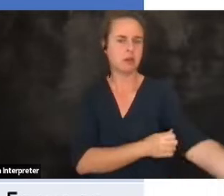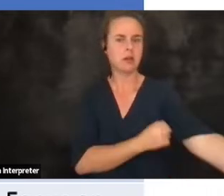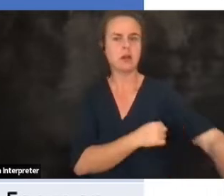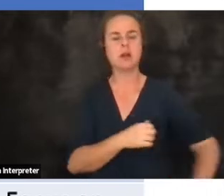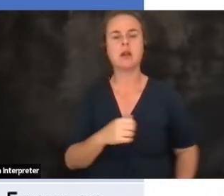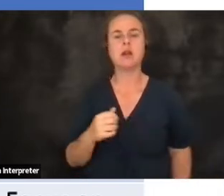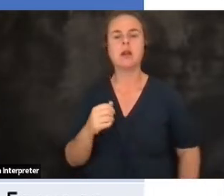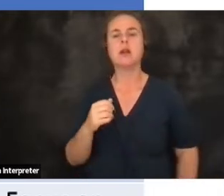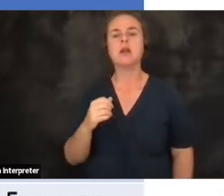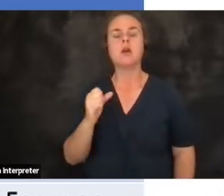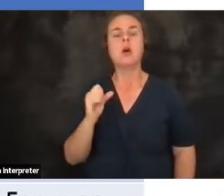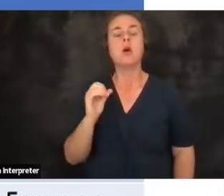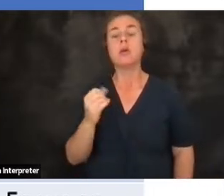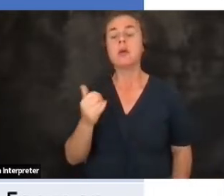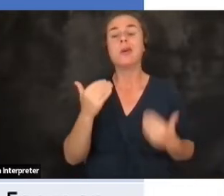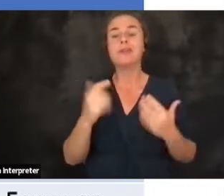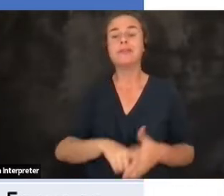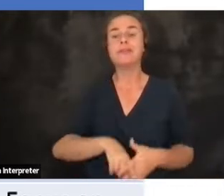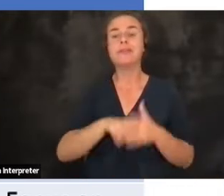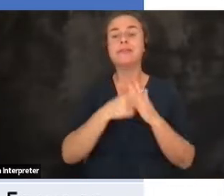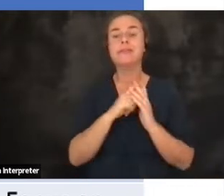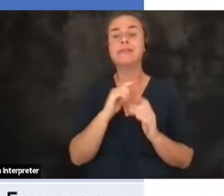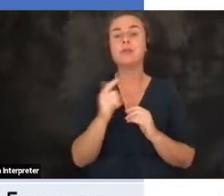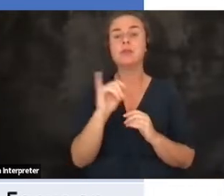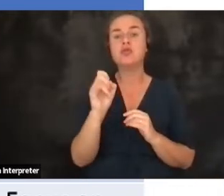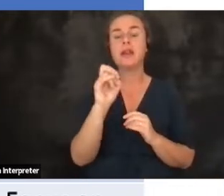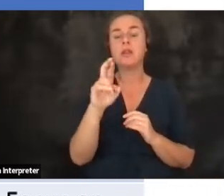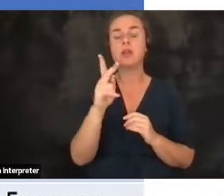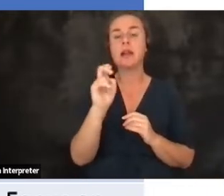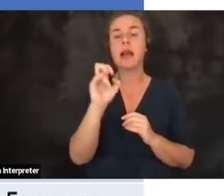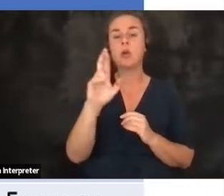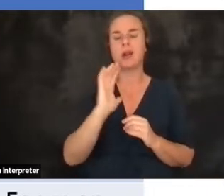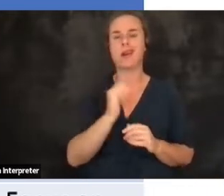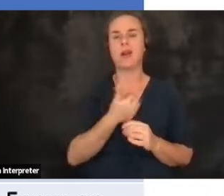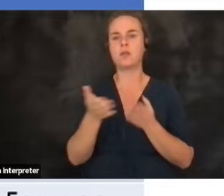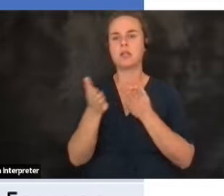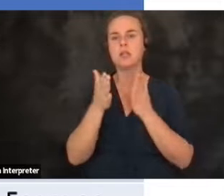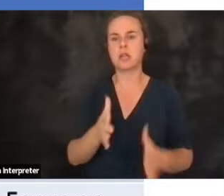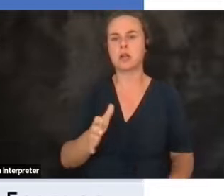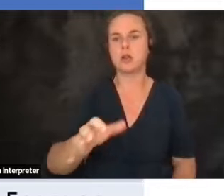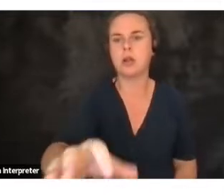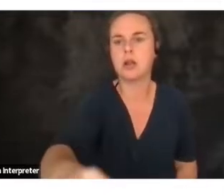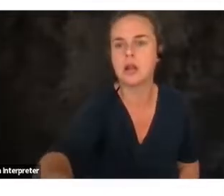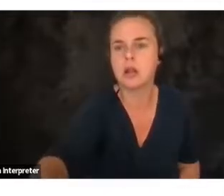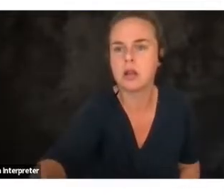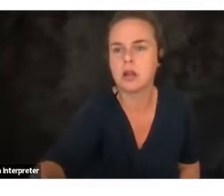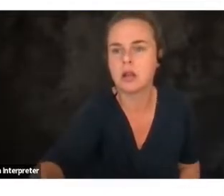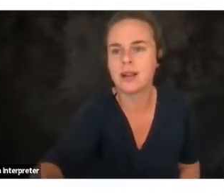kick it off and send it over to Jennifer Nauer, our facilitator. Time to start your day.